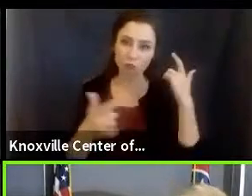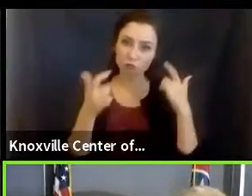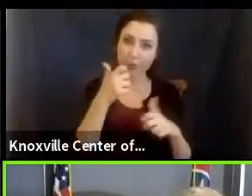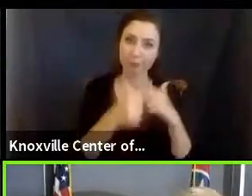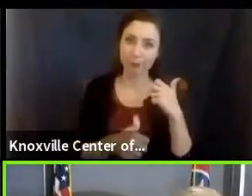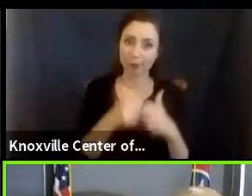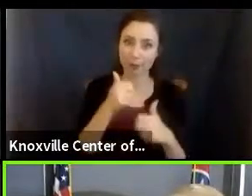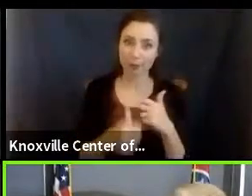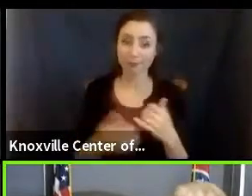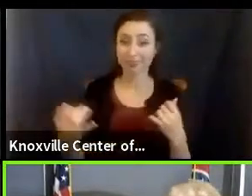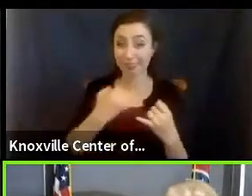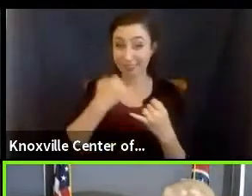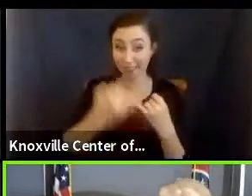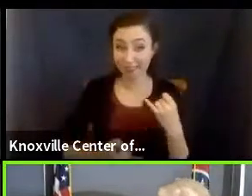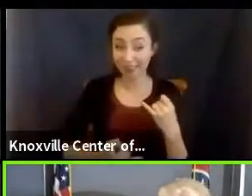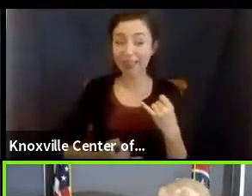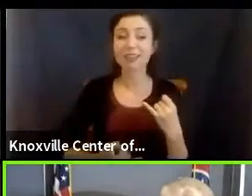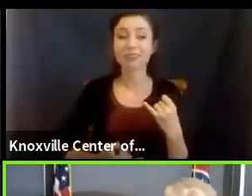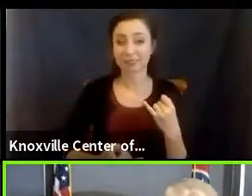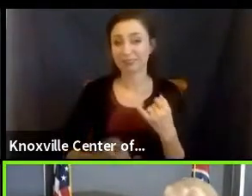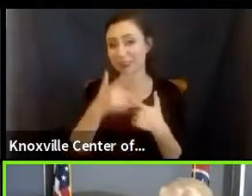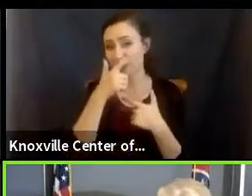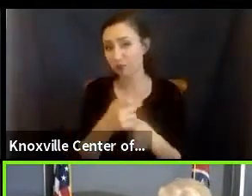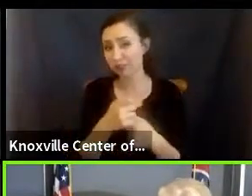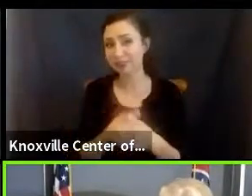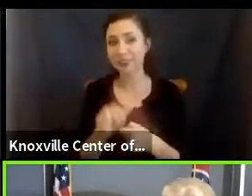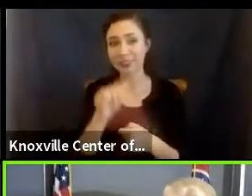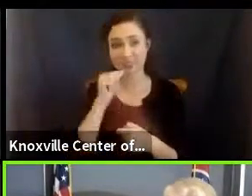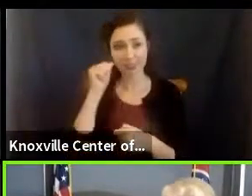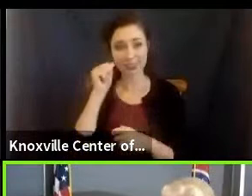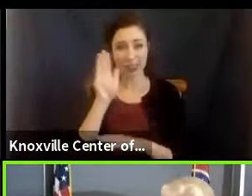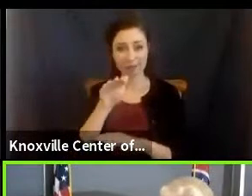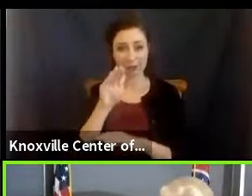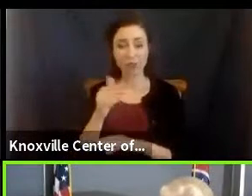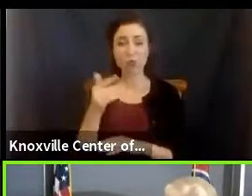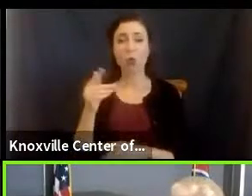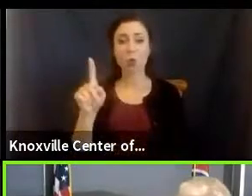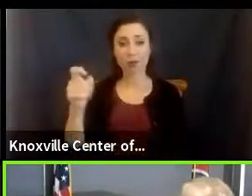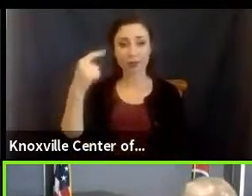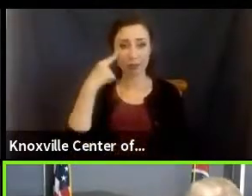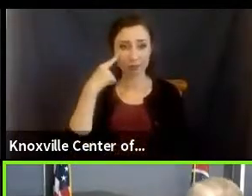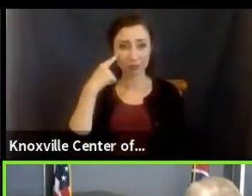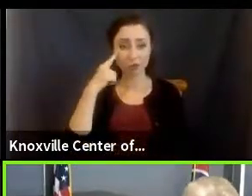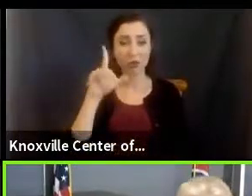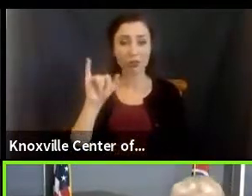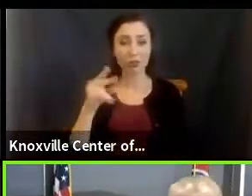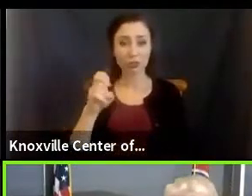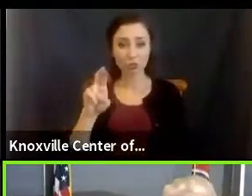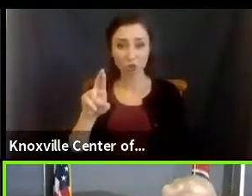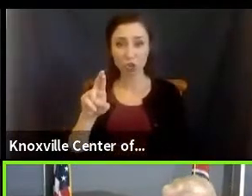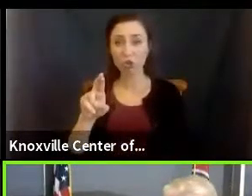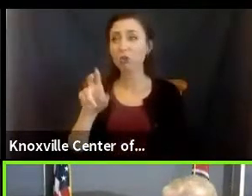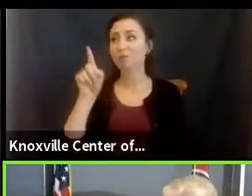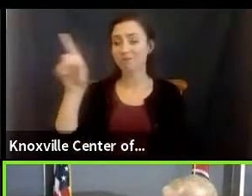problems. And then lastly, it's interesting, as of yesterday afternoon, Governor Beshear in Kentucky actually